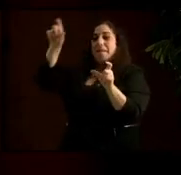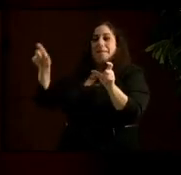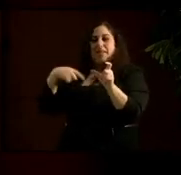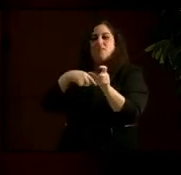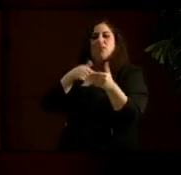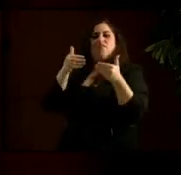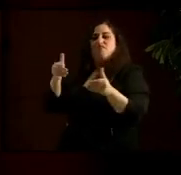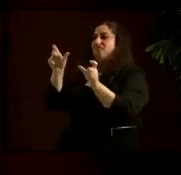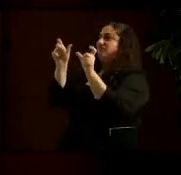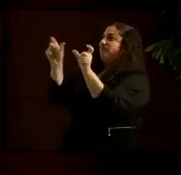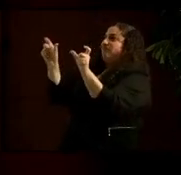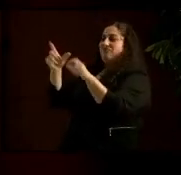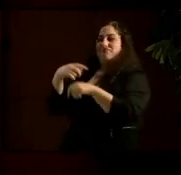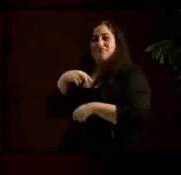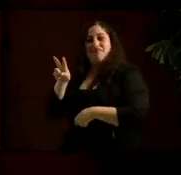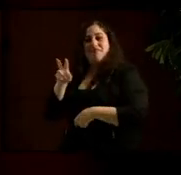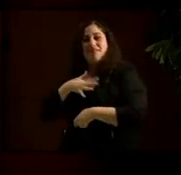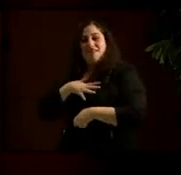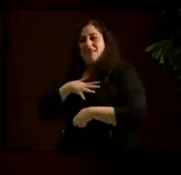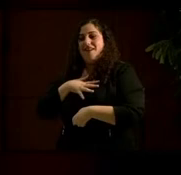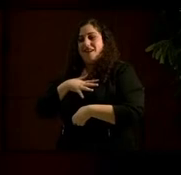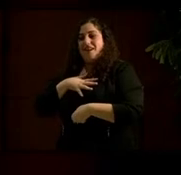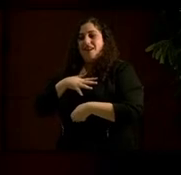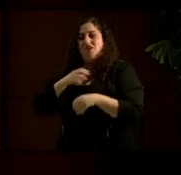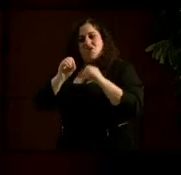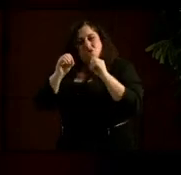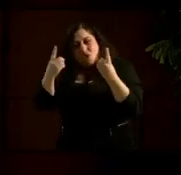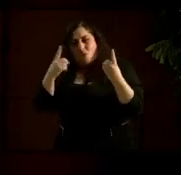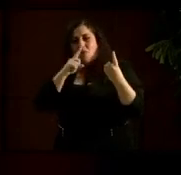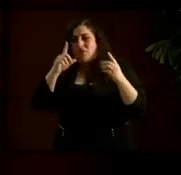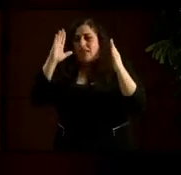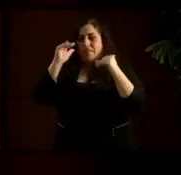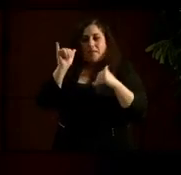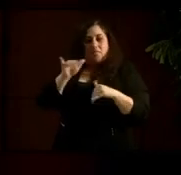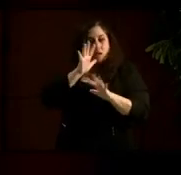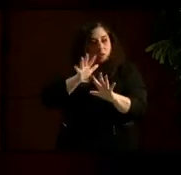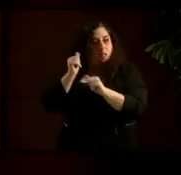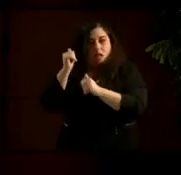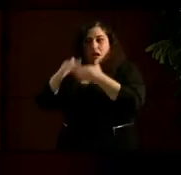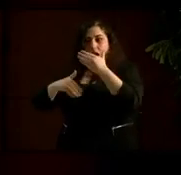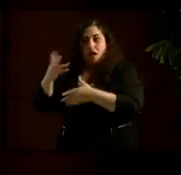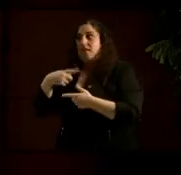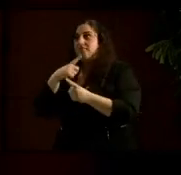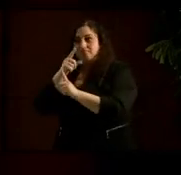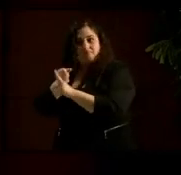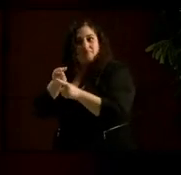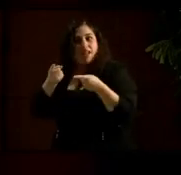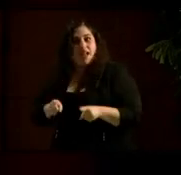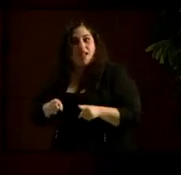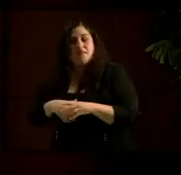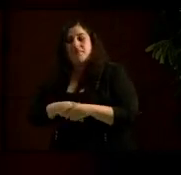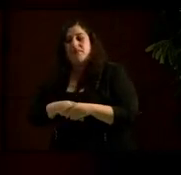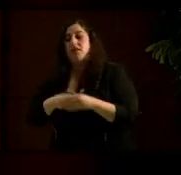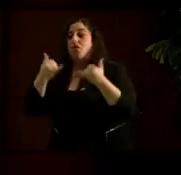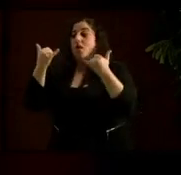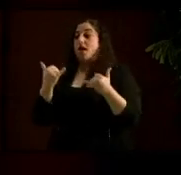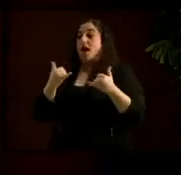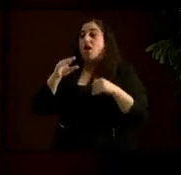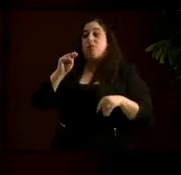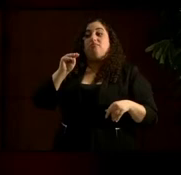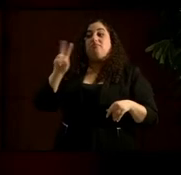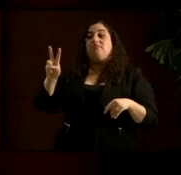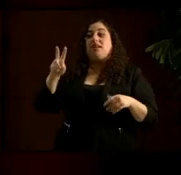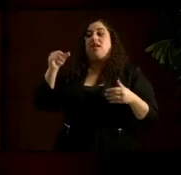be the collective will of San Diego State community that makes the next phase of Mission Valley a flagship for entrepreneurial partnerships and